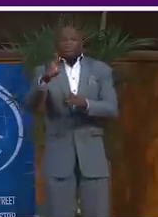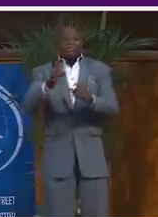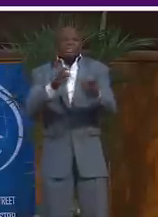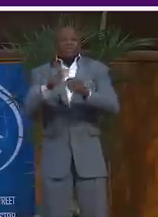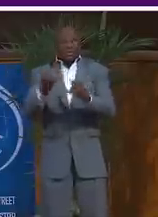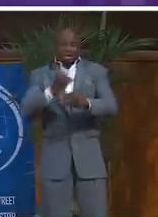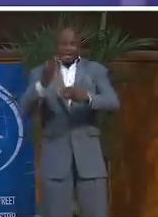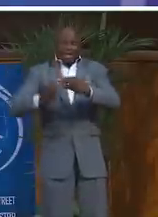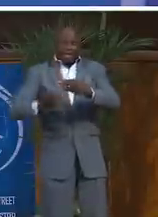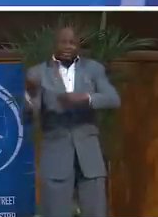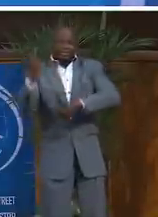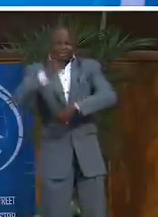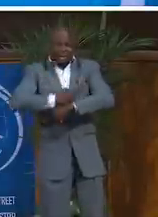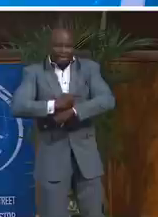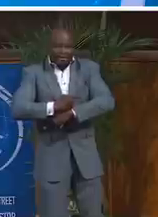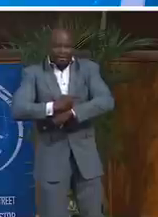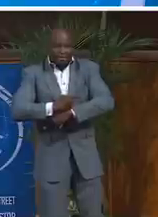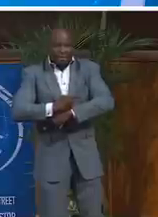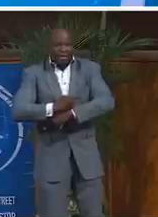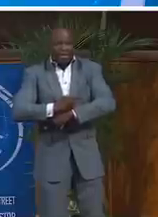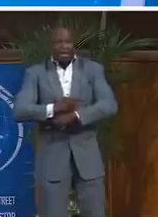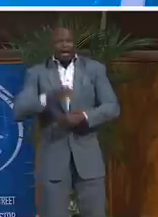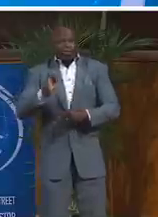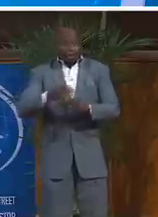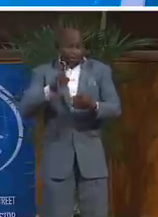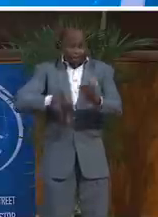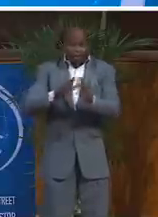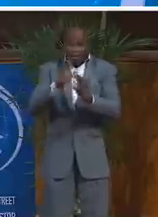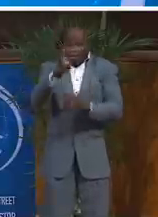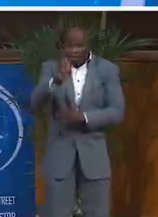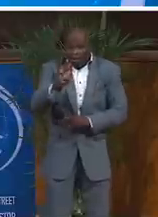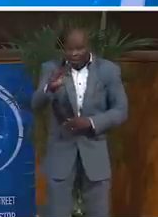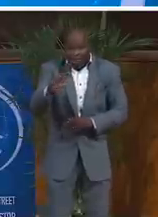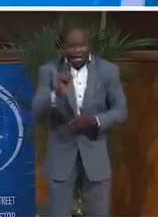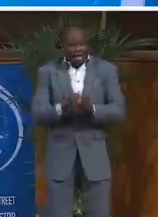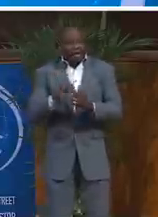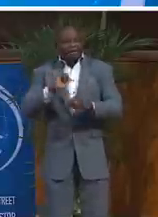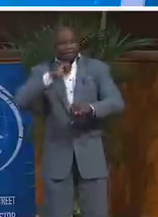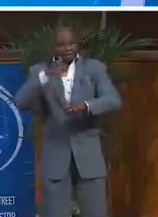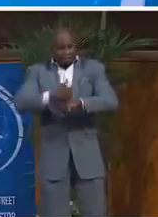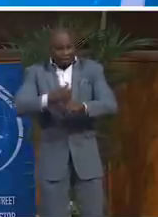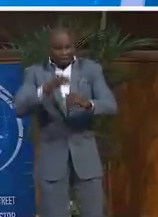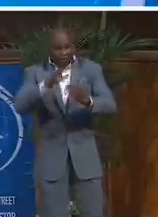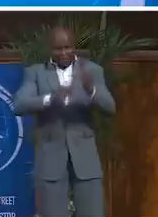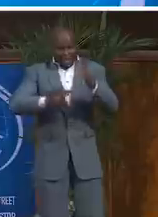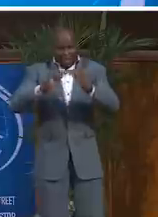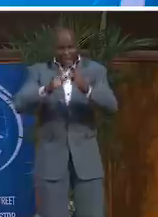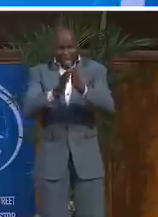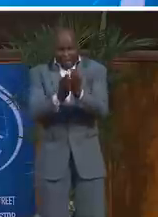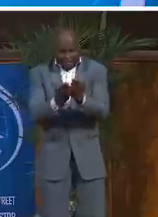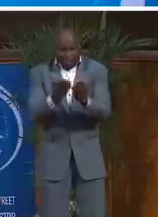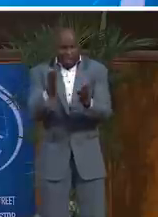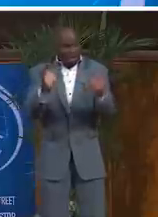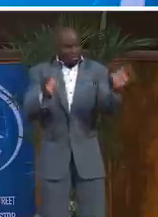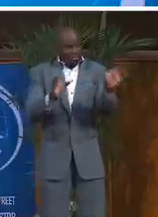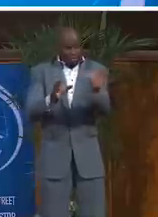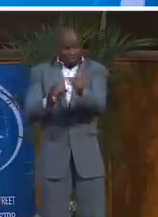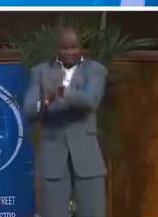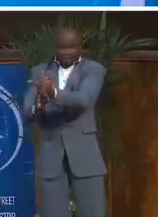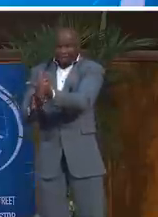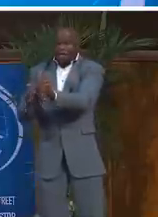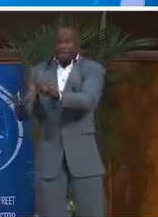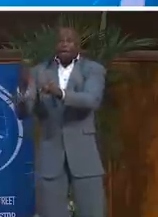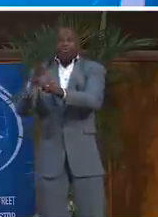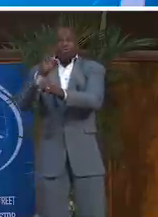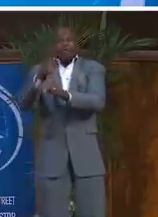time. Those who read the book of Revelation and structured the Bible placed Revelation as the